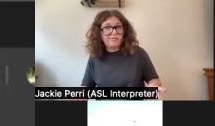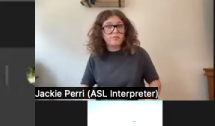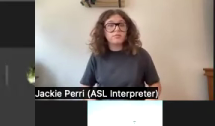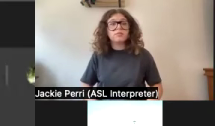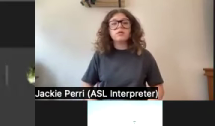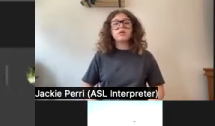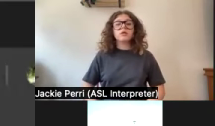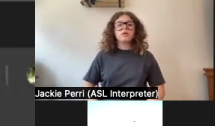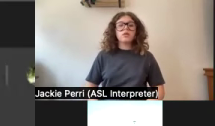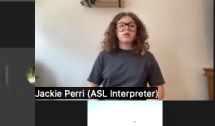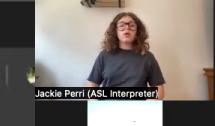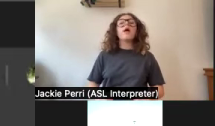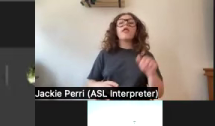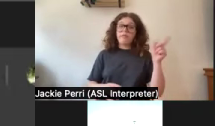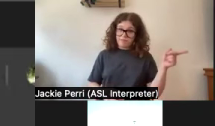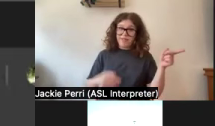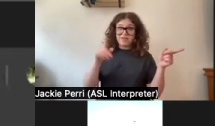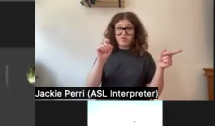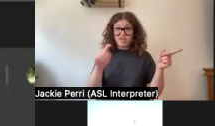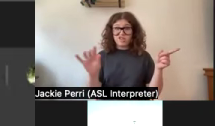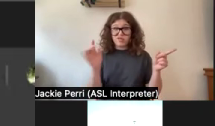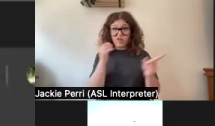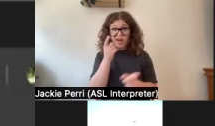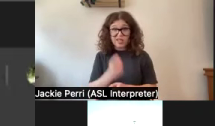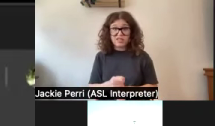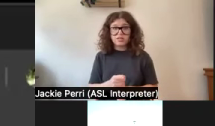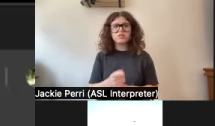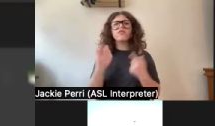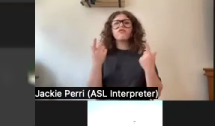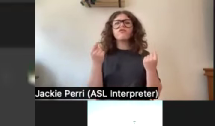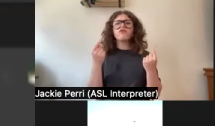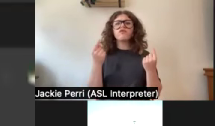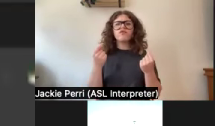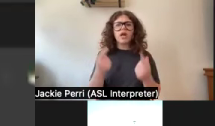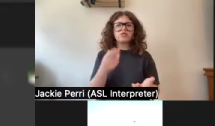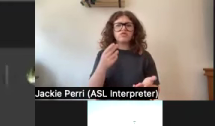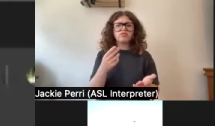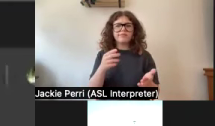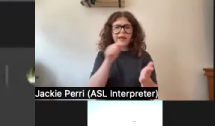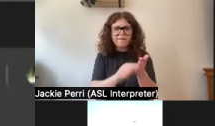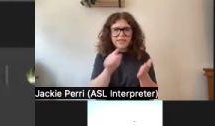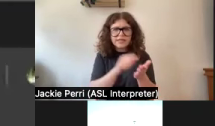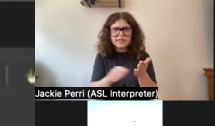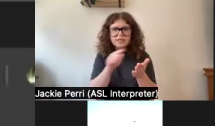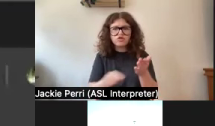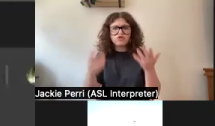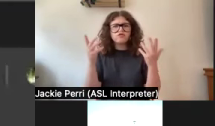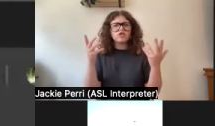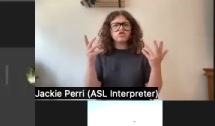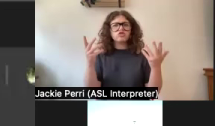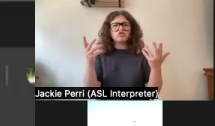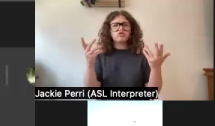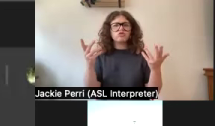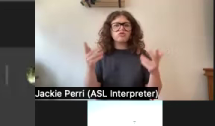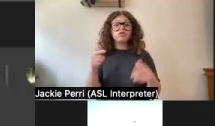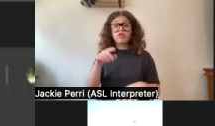And then this question, right? What if you do all this investigation? So you've taken the first step, you've done investigation, and you found out your school